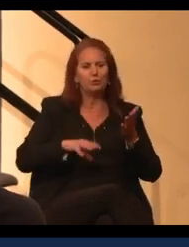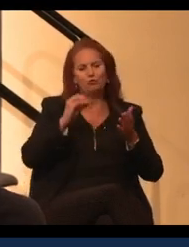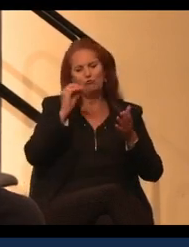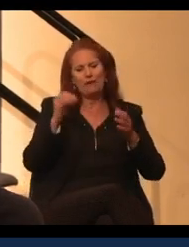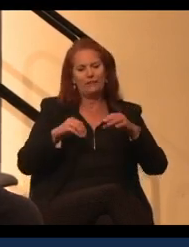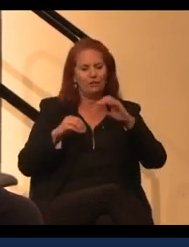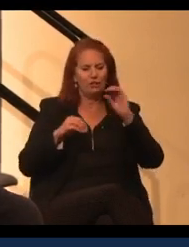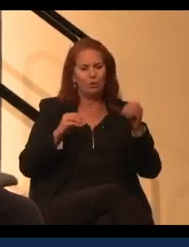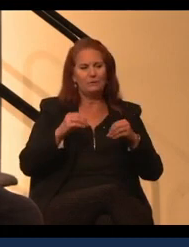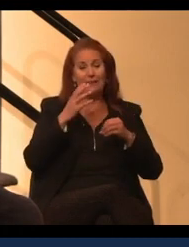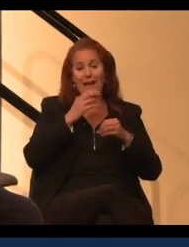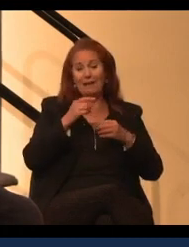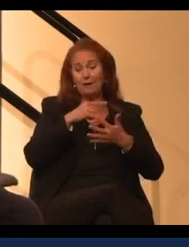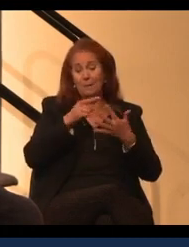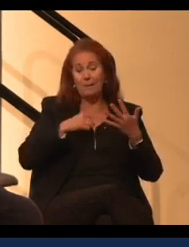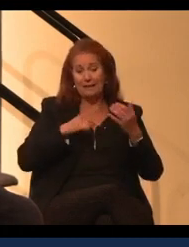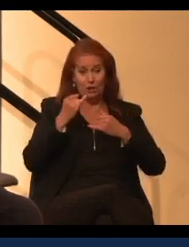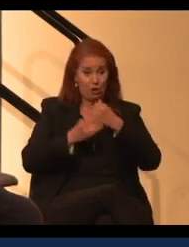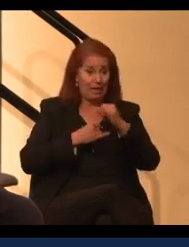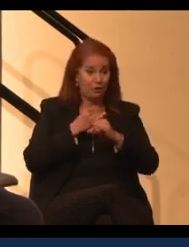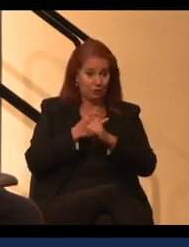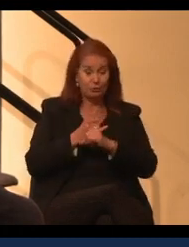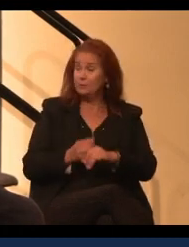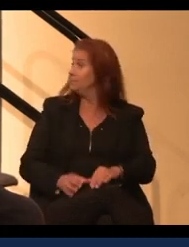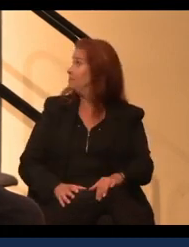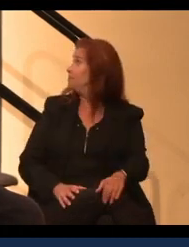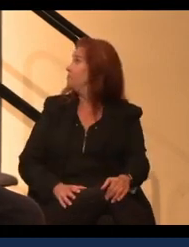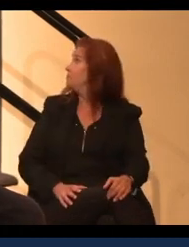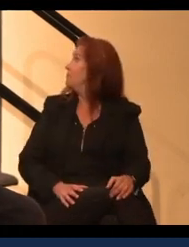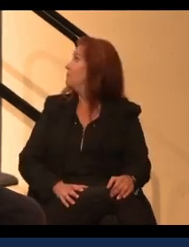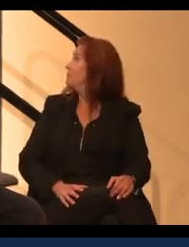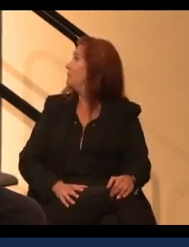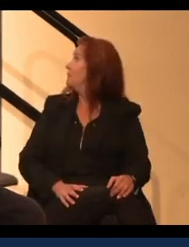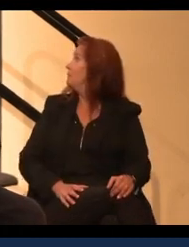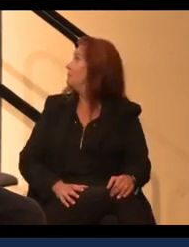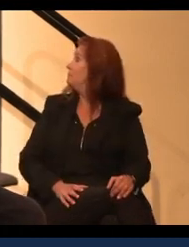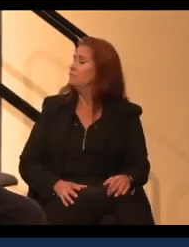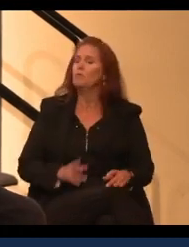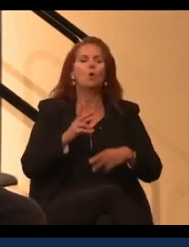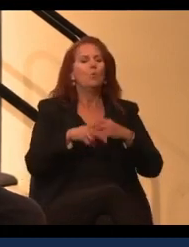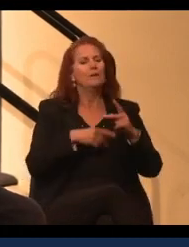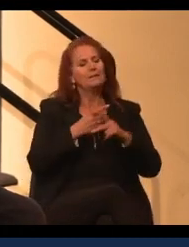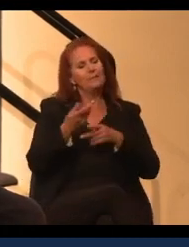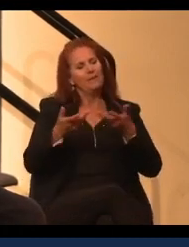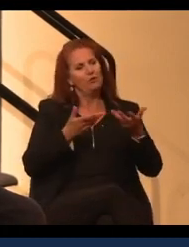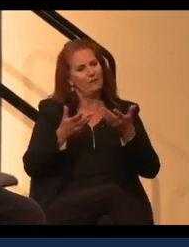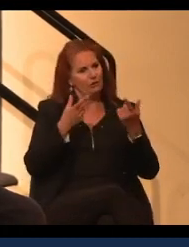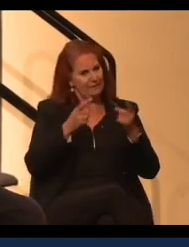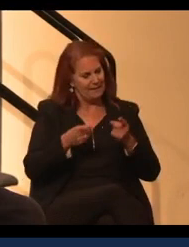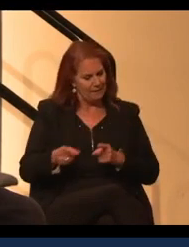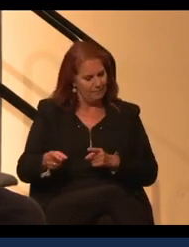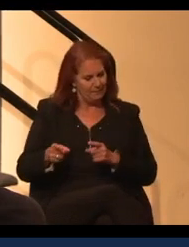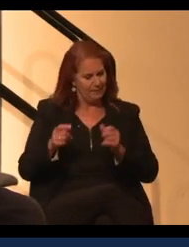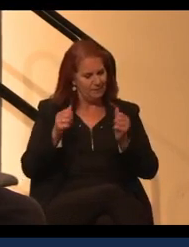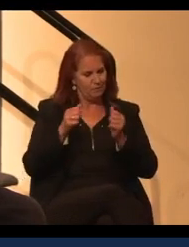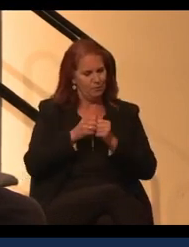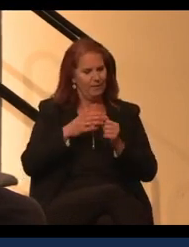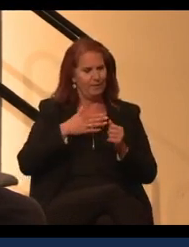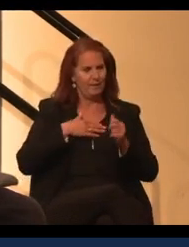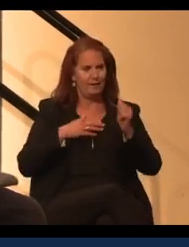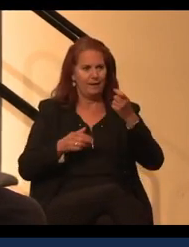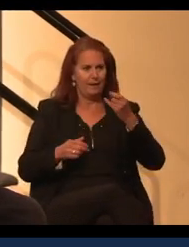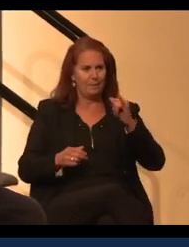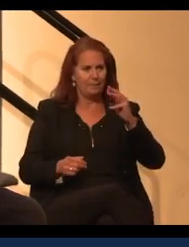and also among internationals. What are the kinds of interactions that are taking place upon our